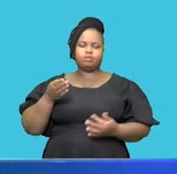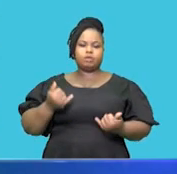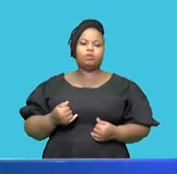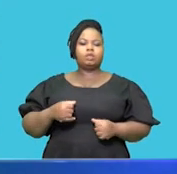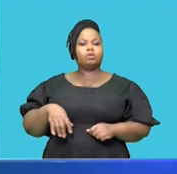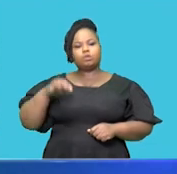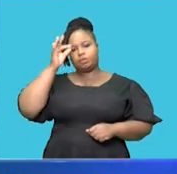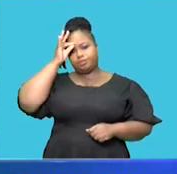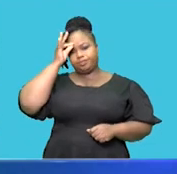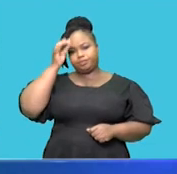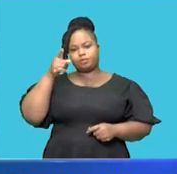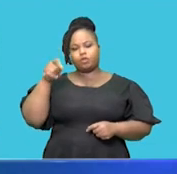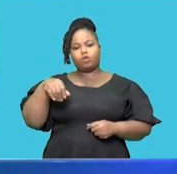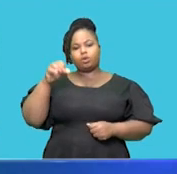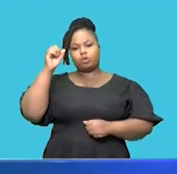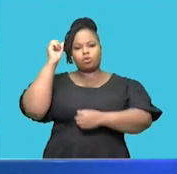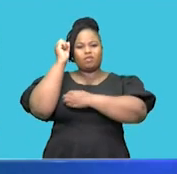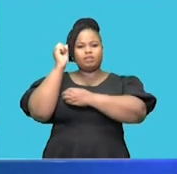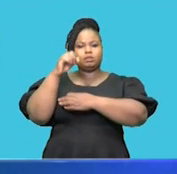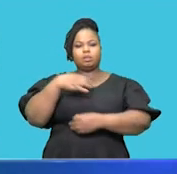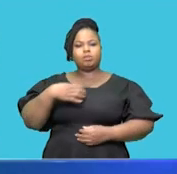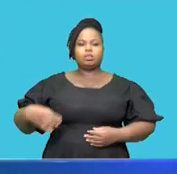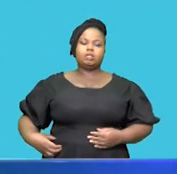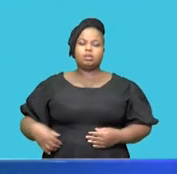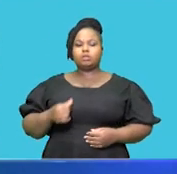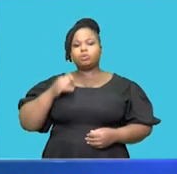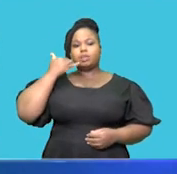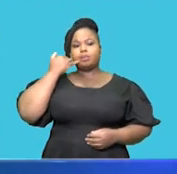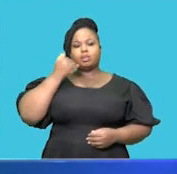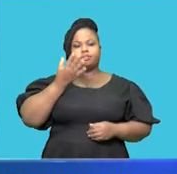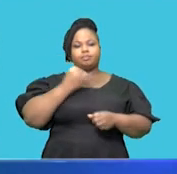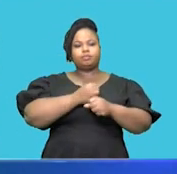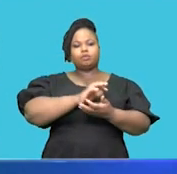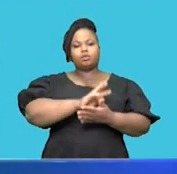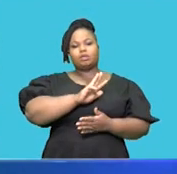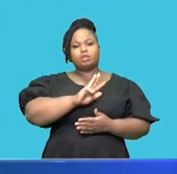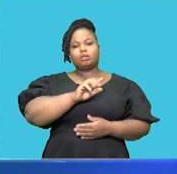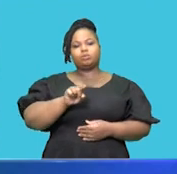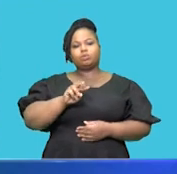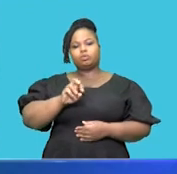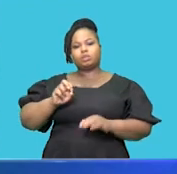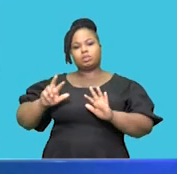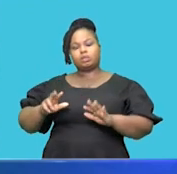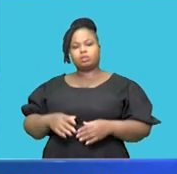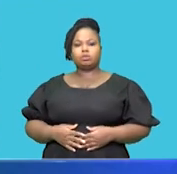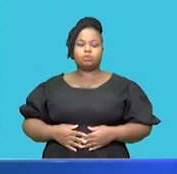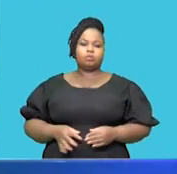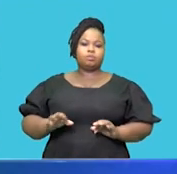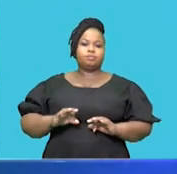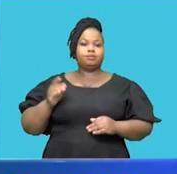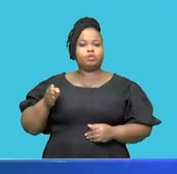to be here in 1999 in 2008 because I am happy my life